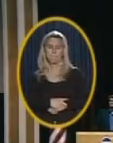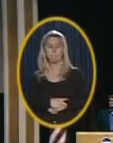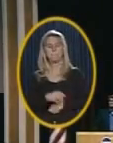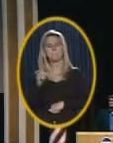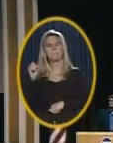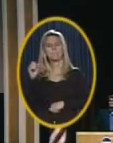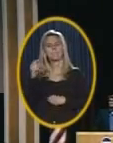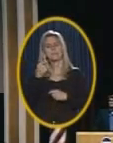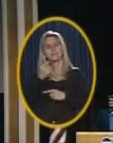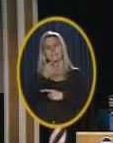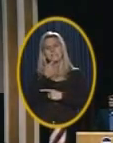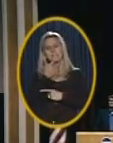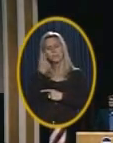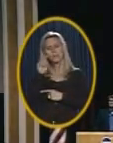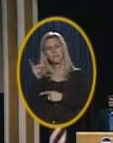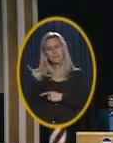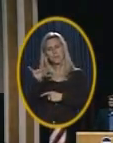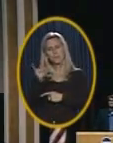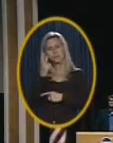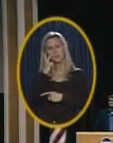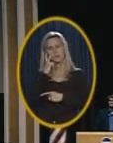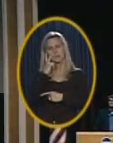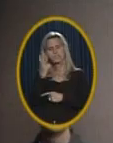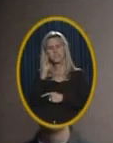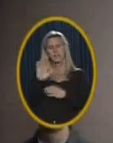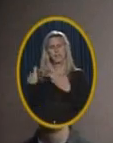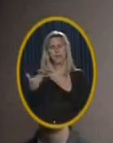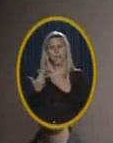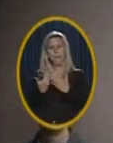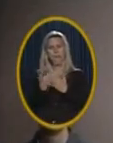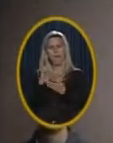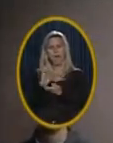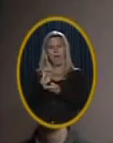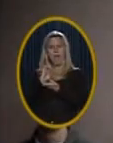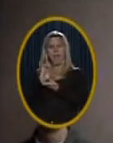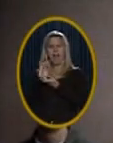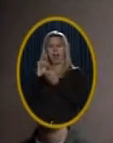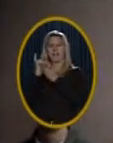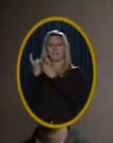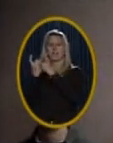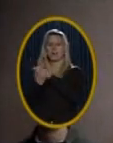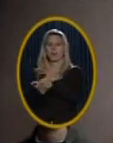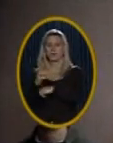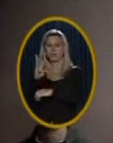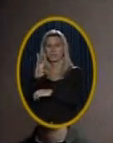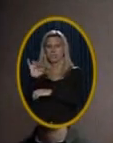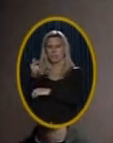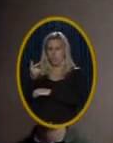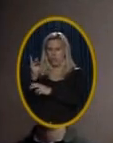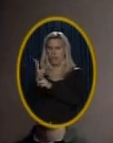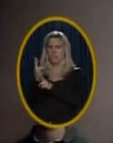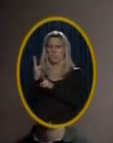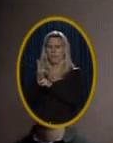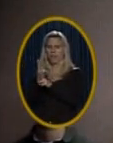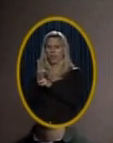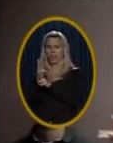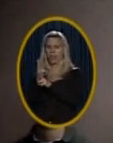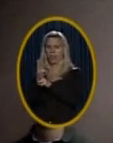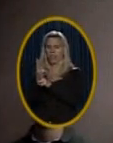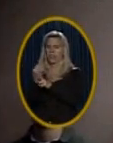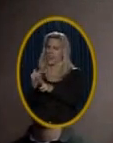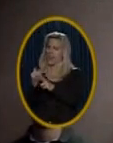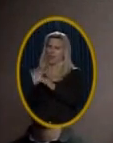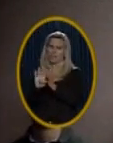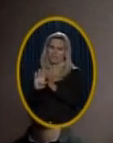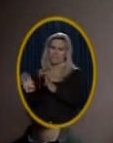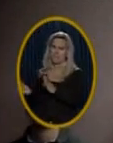Yeah, is it disappointing for y'all to see that the whole evolution of, say, a winged returnable vehicle is going by